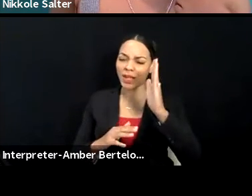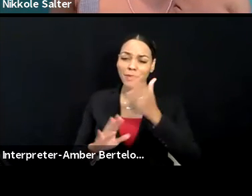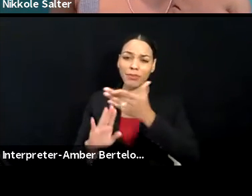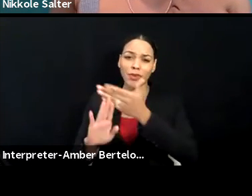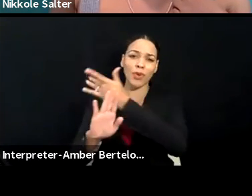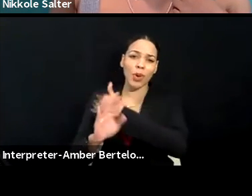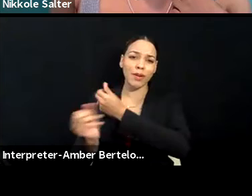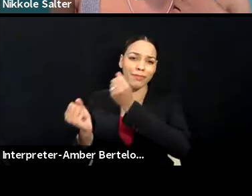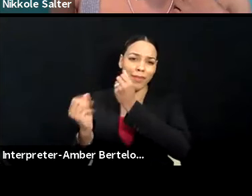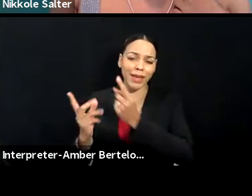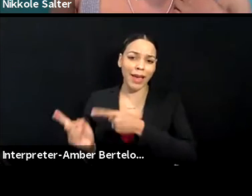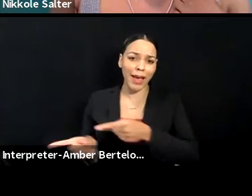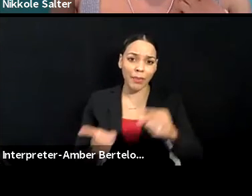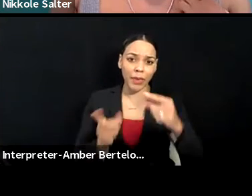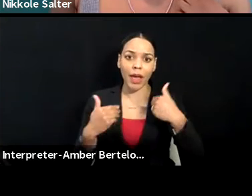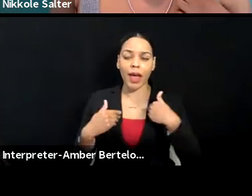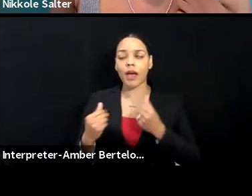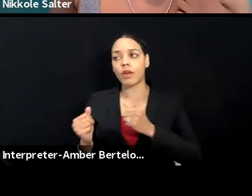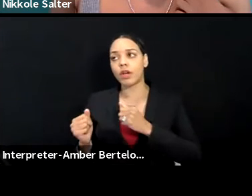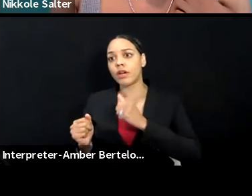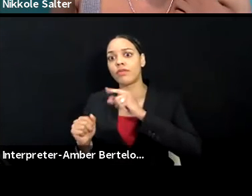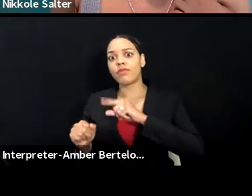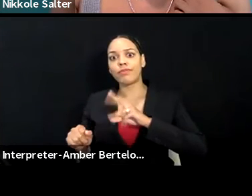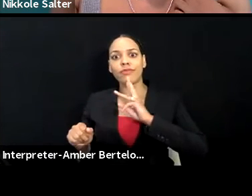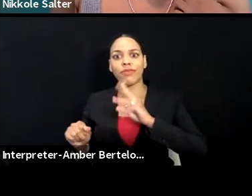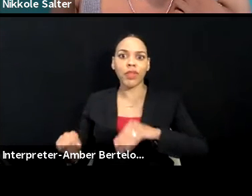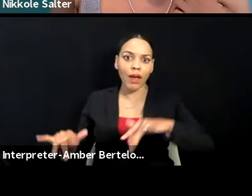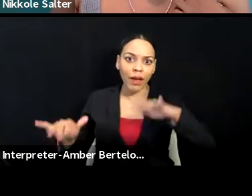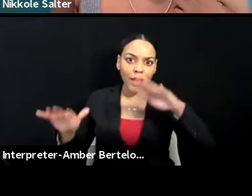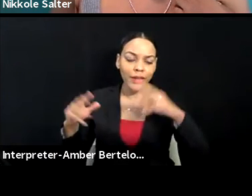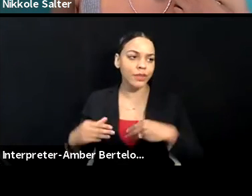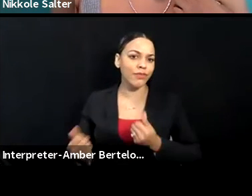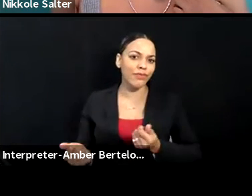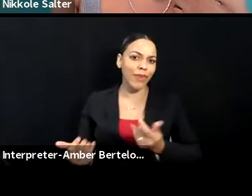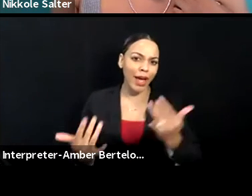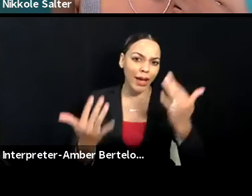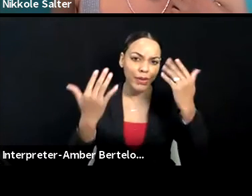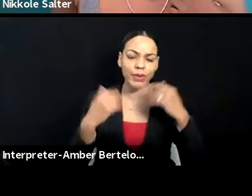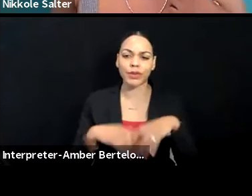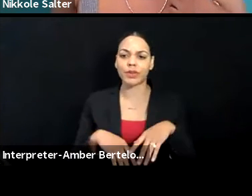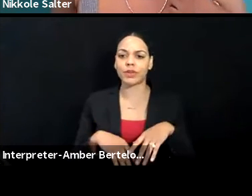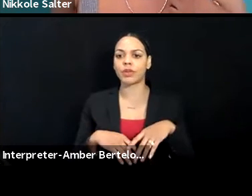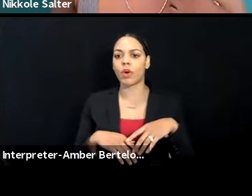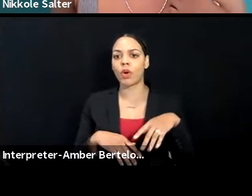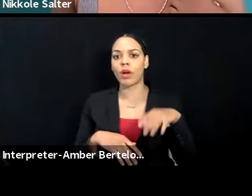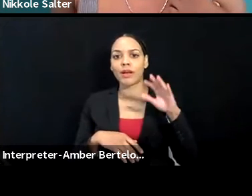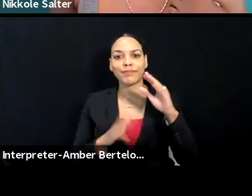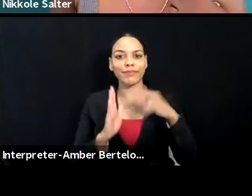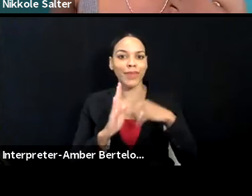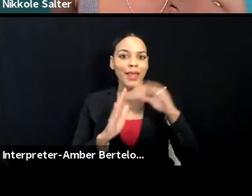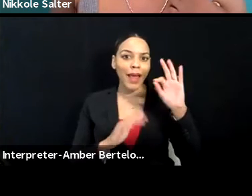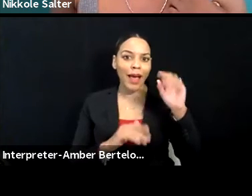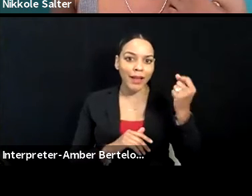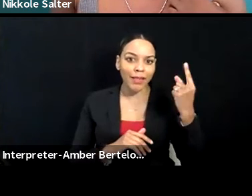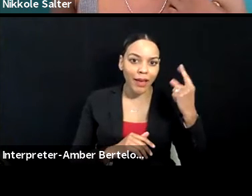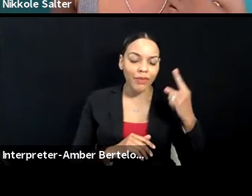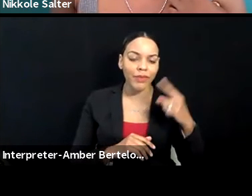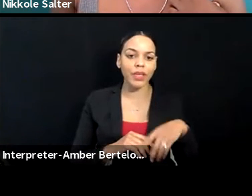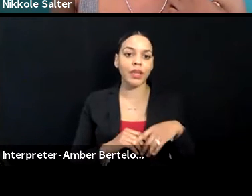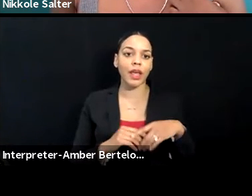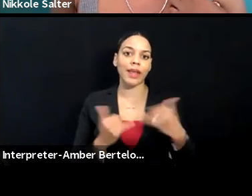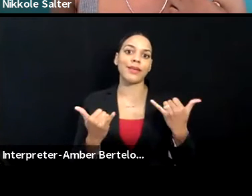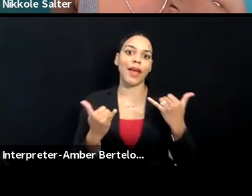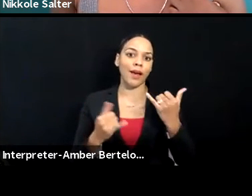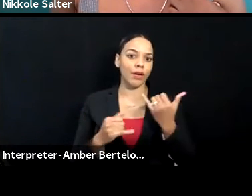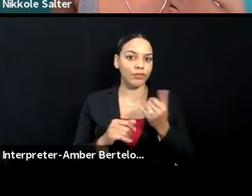are floods, there are fires, there are other acts, human acts like 9/11, and now, of course, the